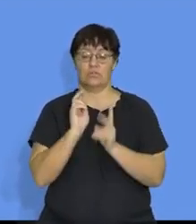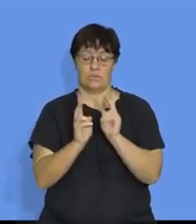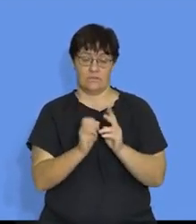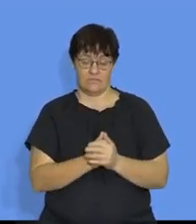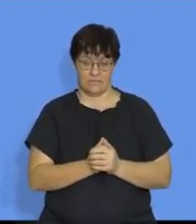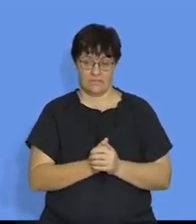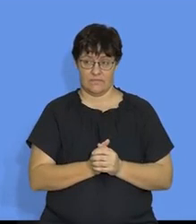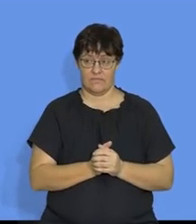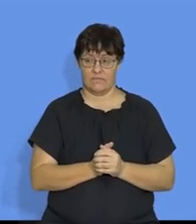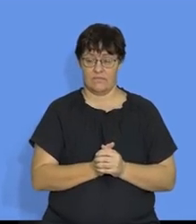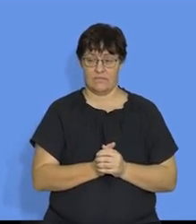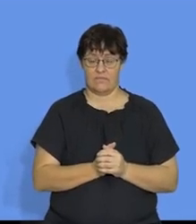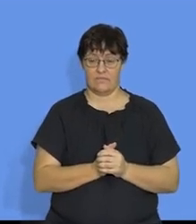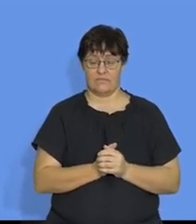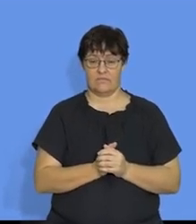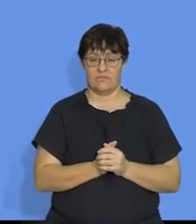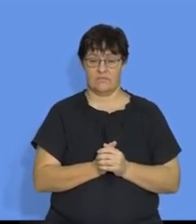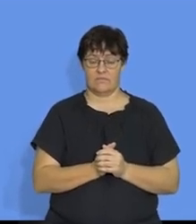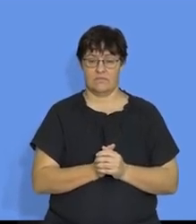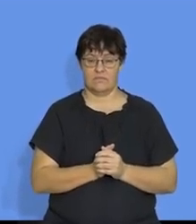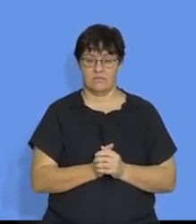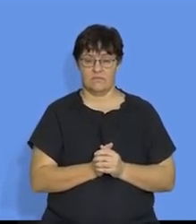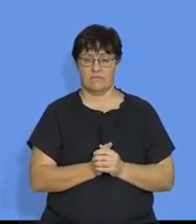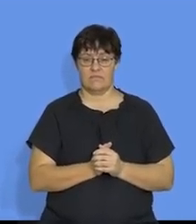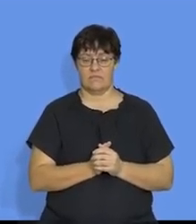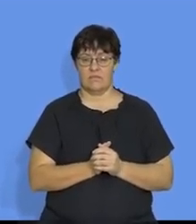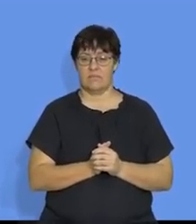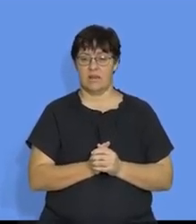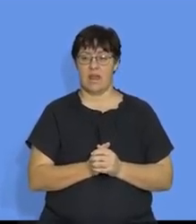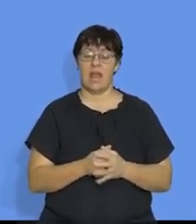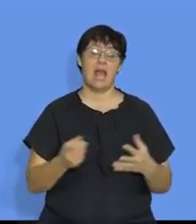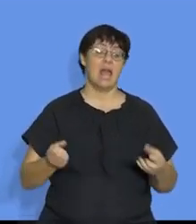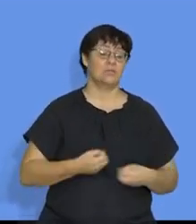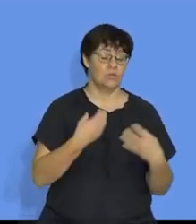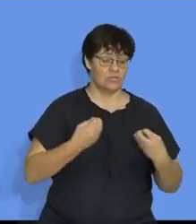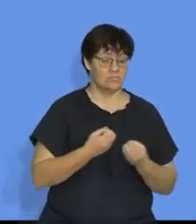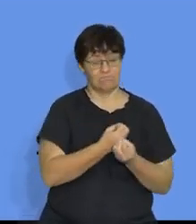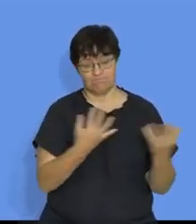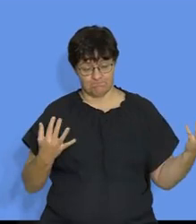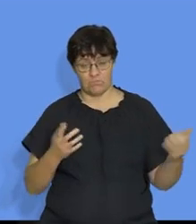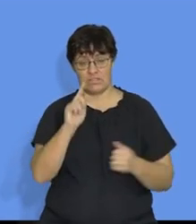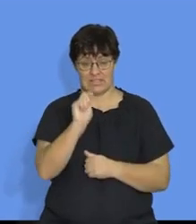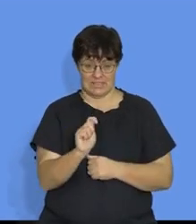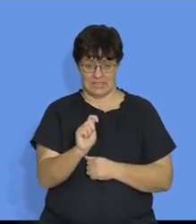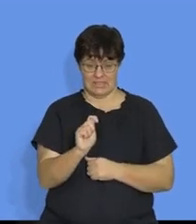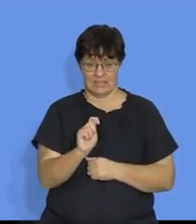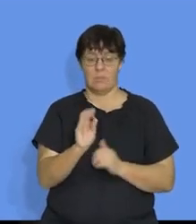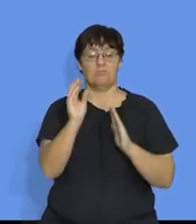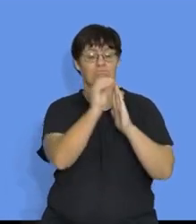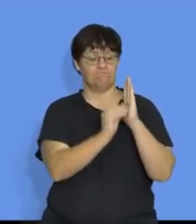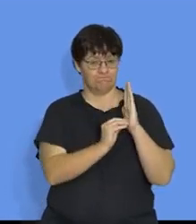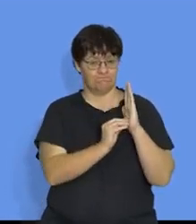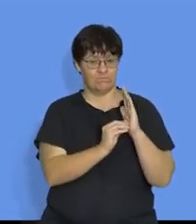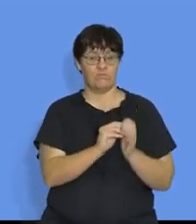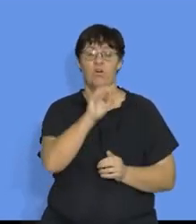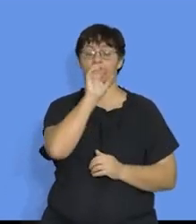to 12. I have various expressions for T, which I'm going to write in terms